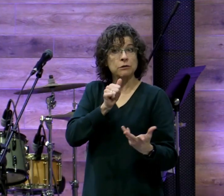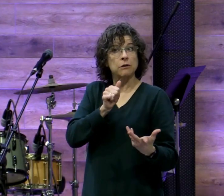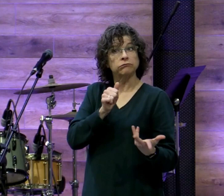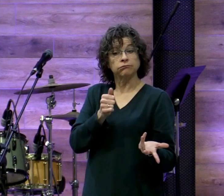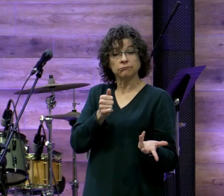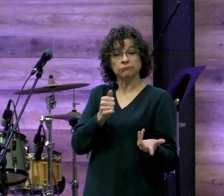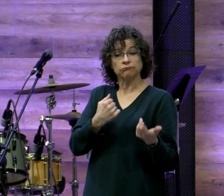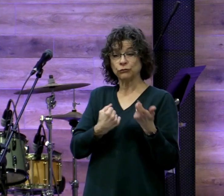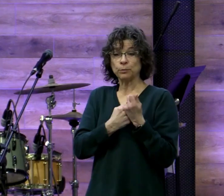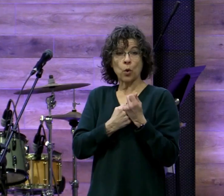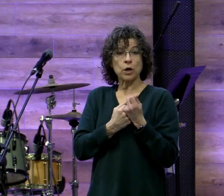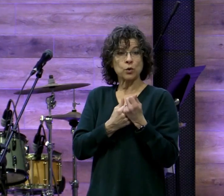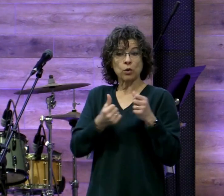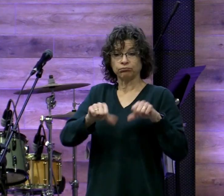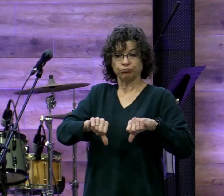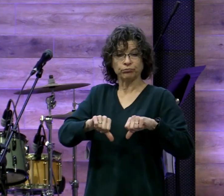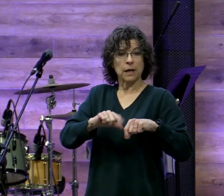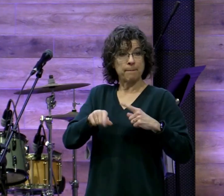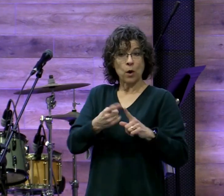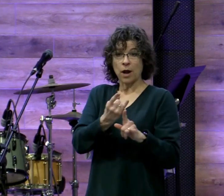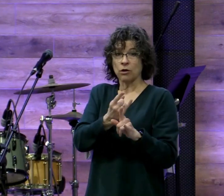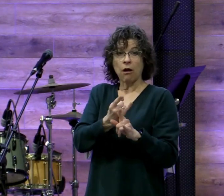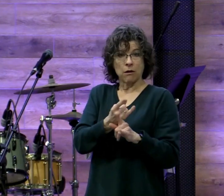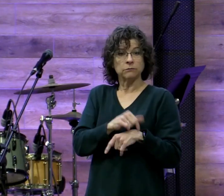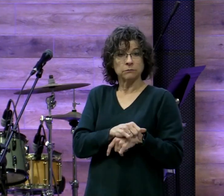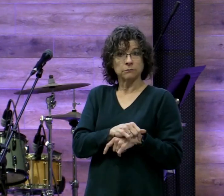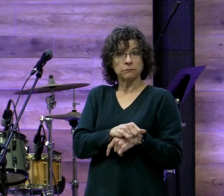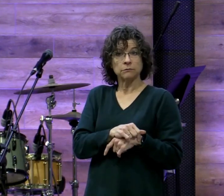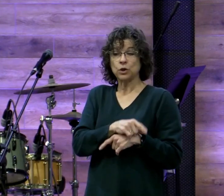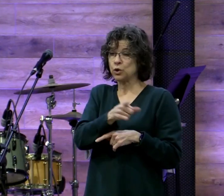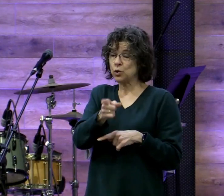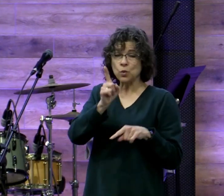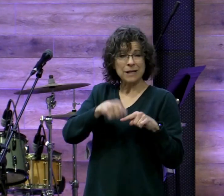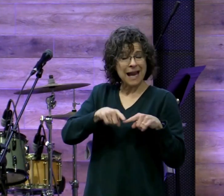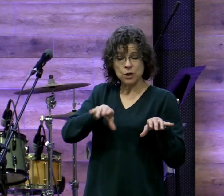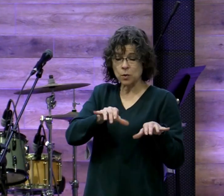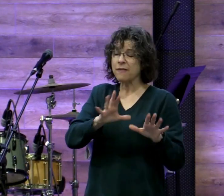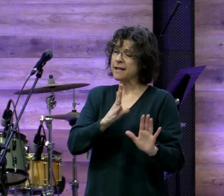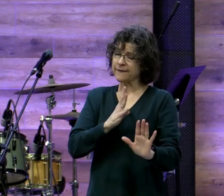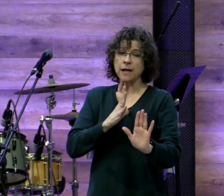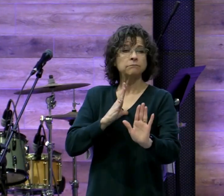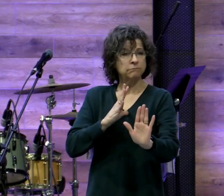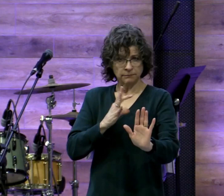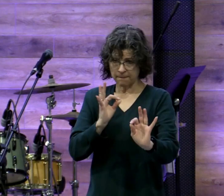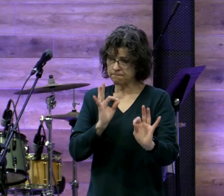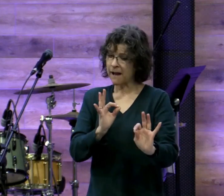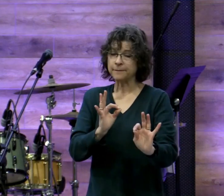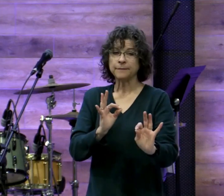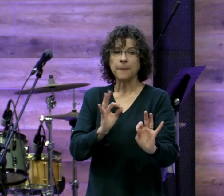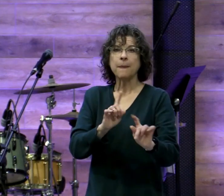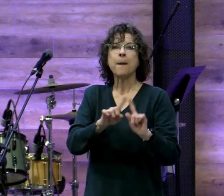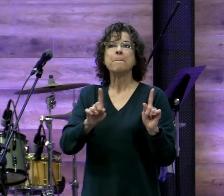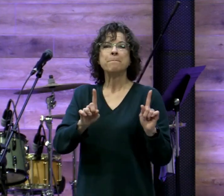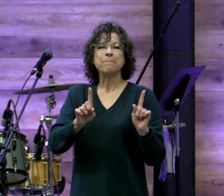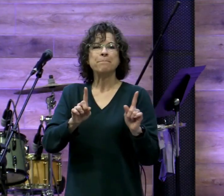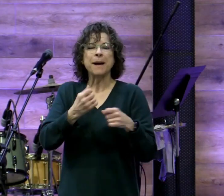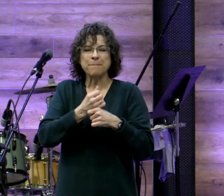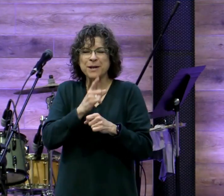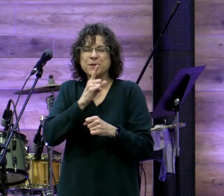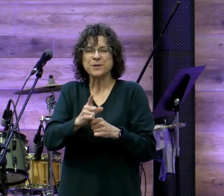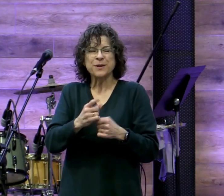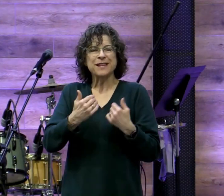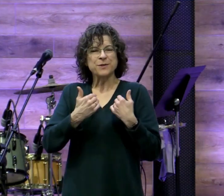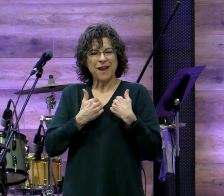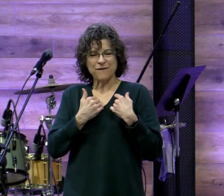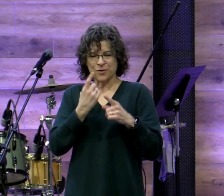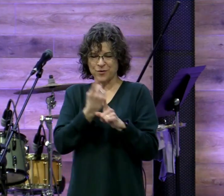them as what they are. It might be a boundary for you that you cannot cross. Good, that is wise. Just have the right category for it. It can't change your